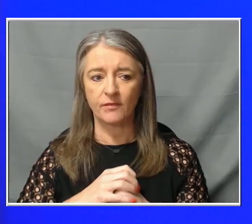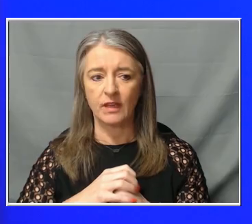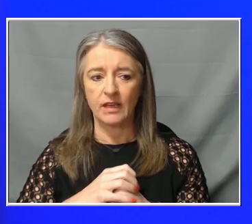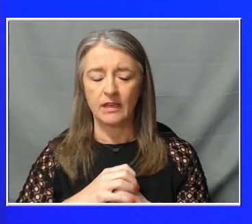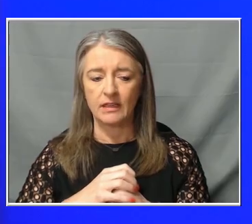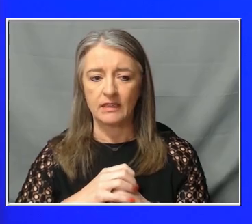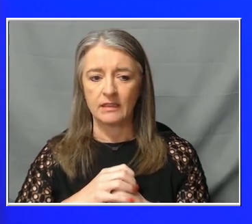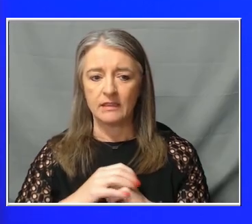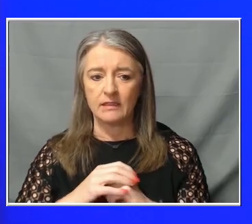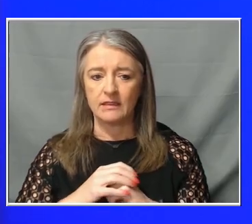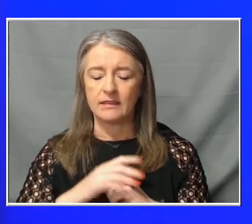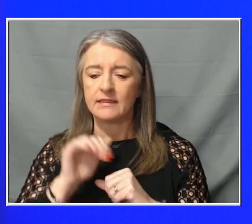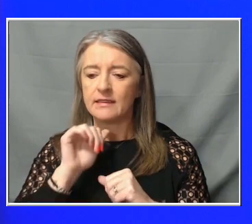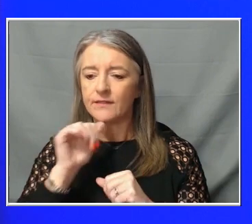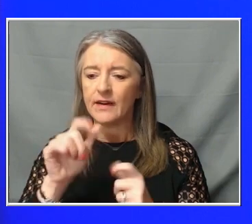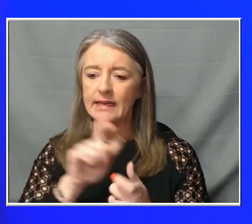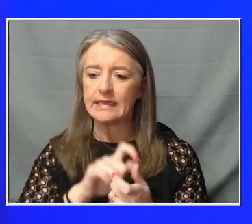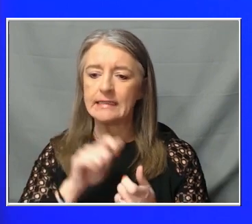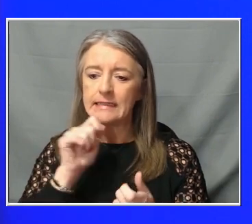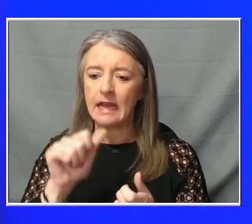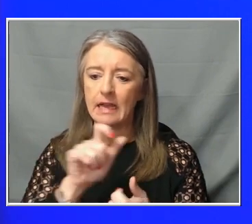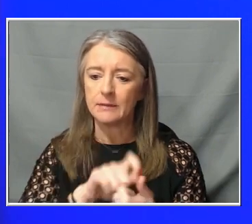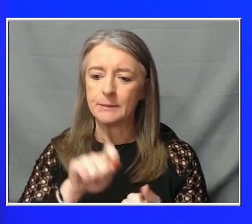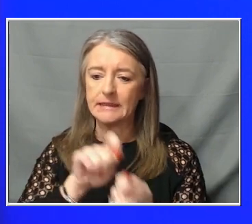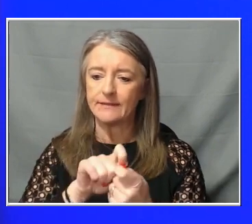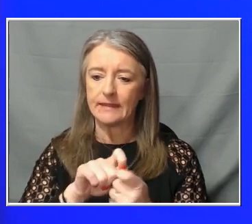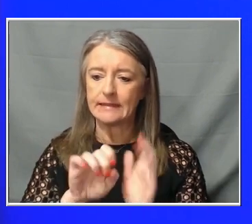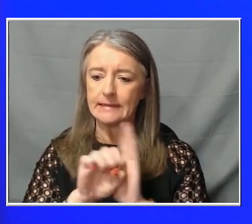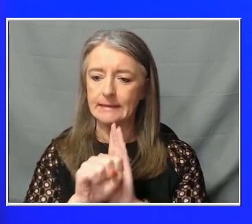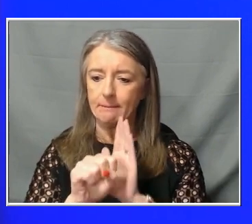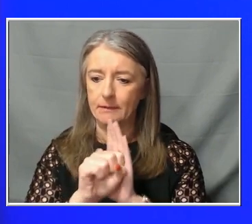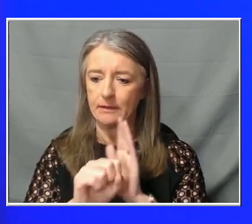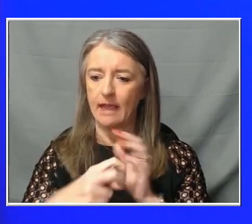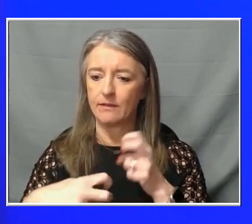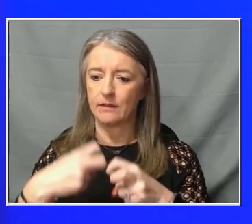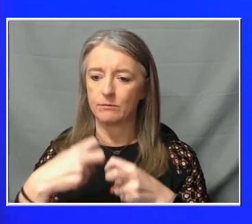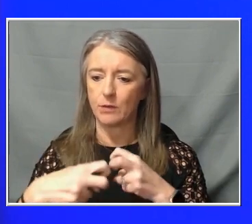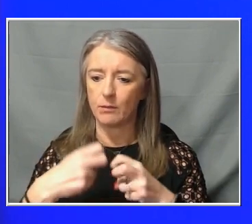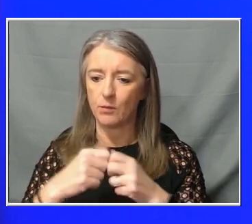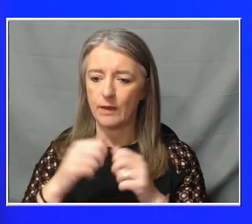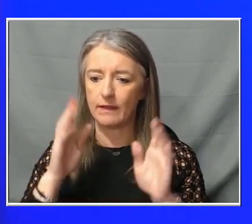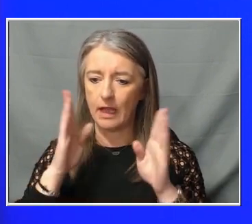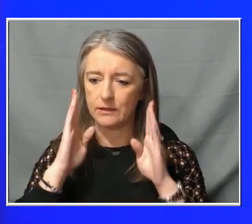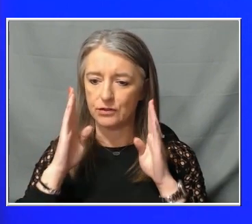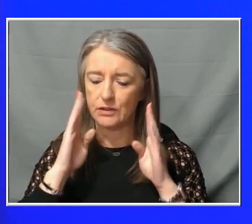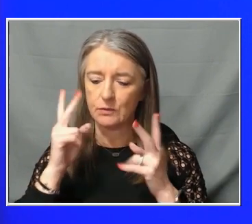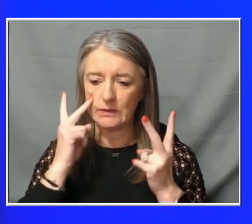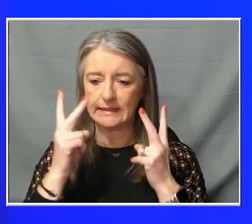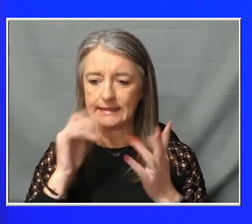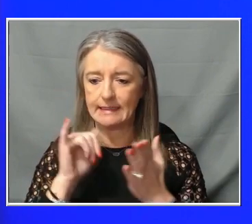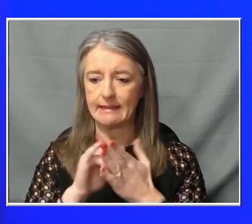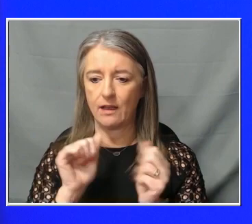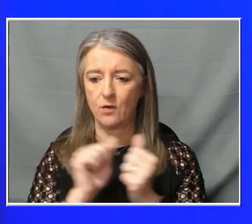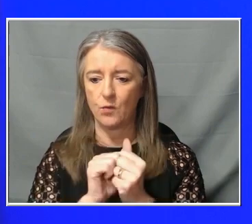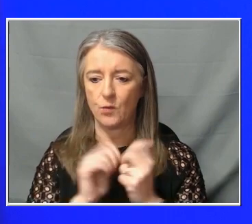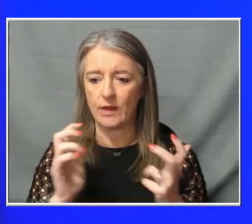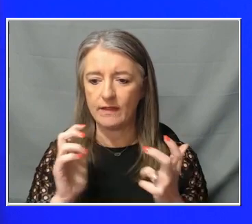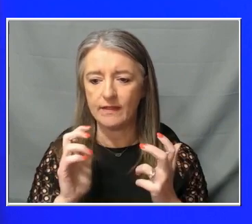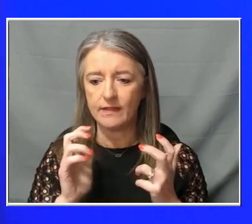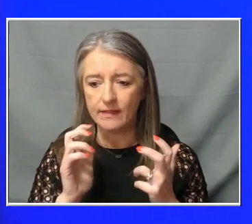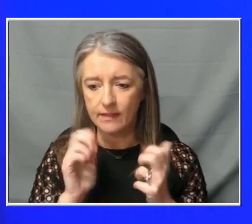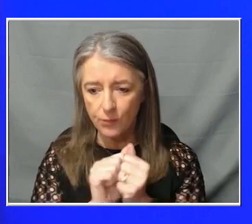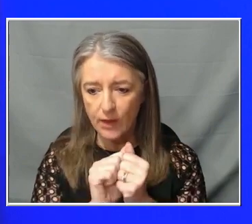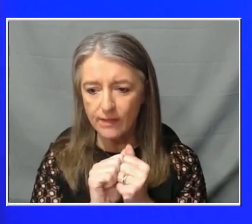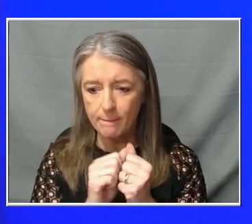very nonspecific symptom that basically means you're having difficulty concentrating that, and we see that with any major